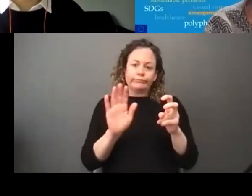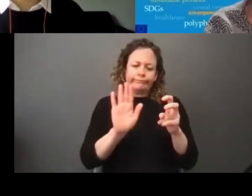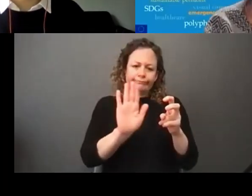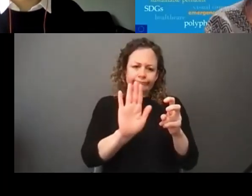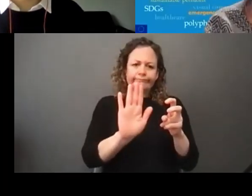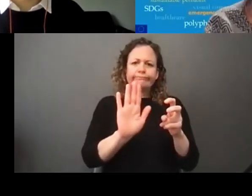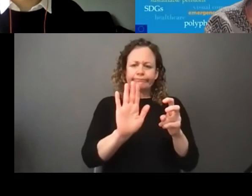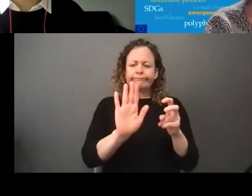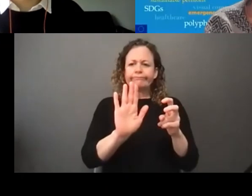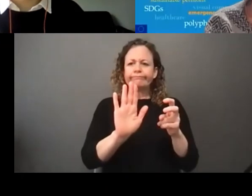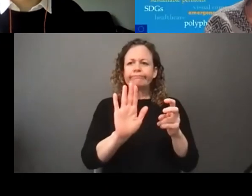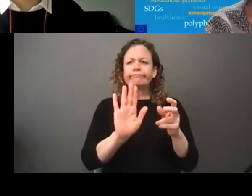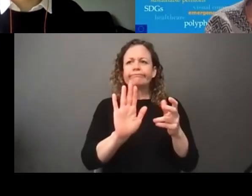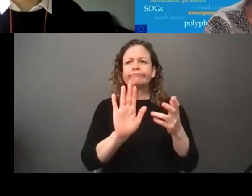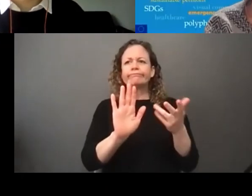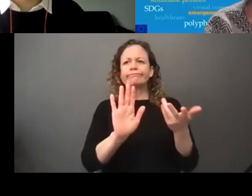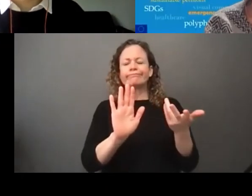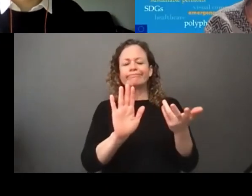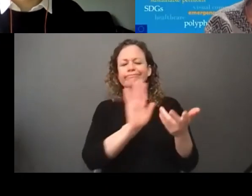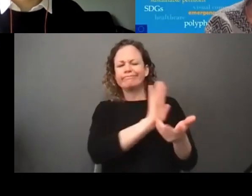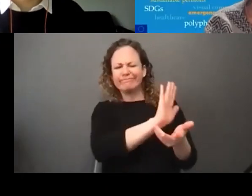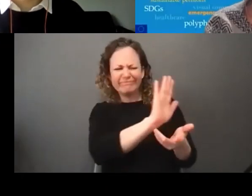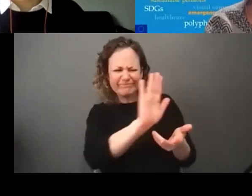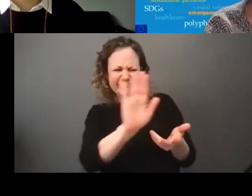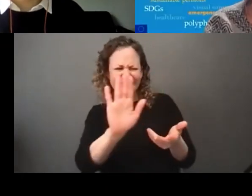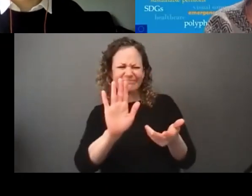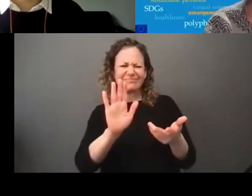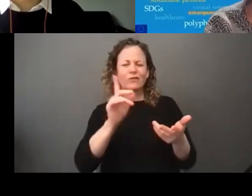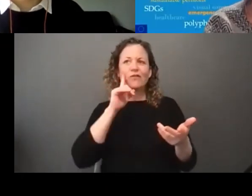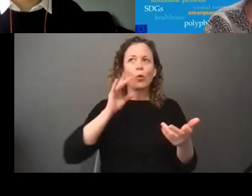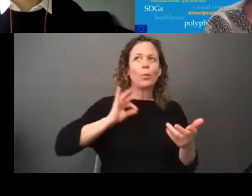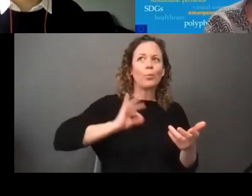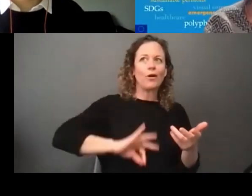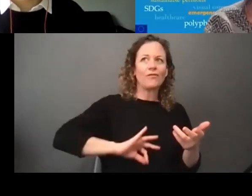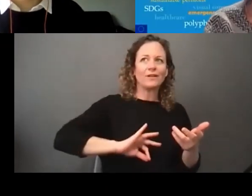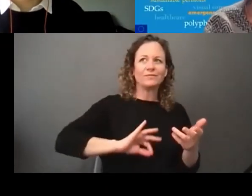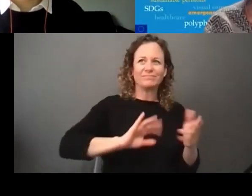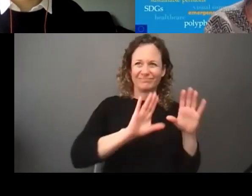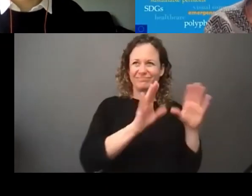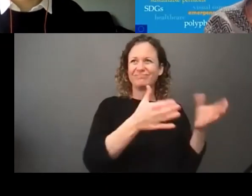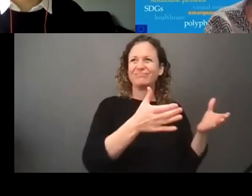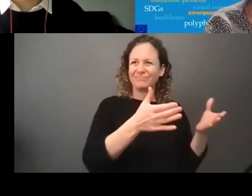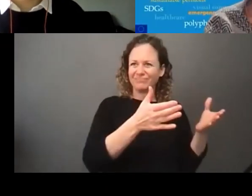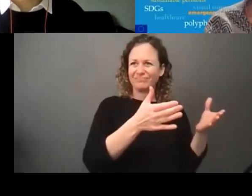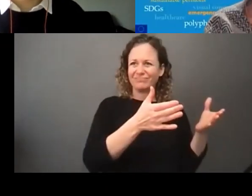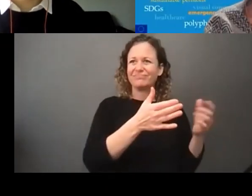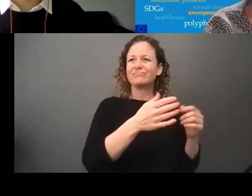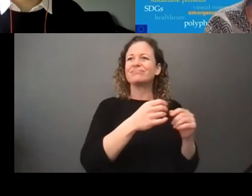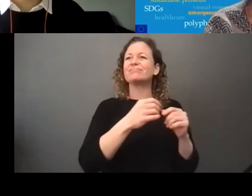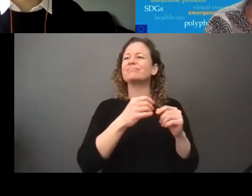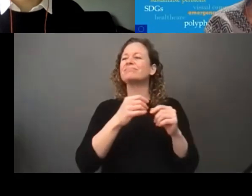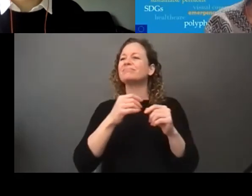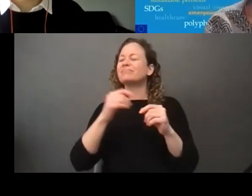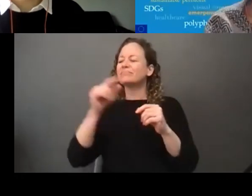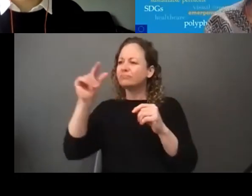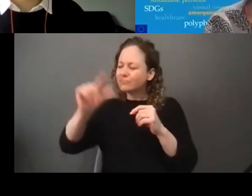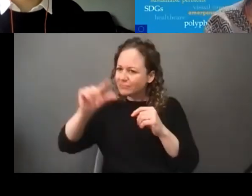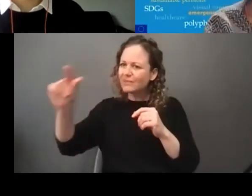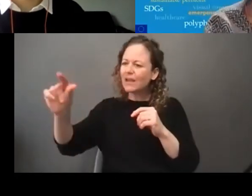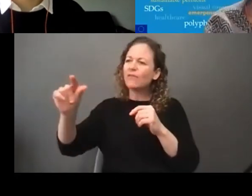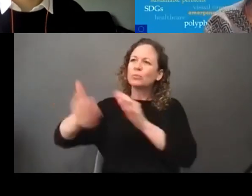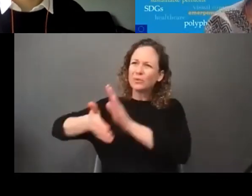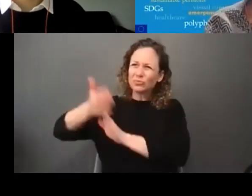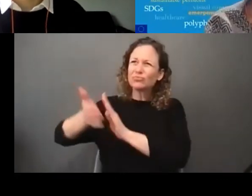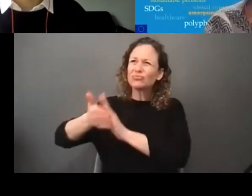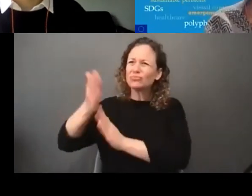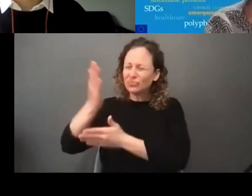for-profit businesses, and the major disconnect between government regulations or lack thereof. Any business whose business is